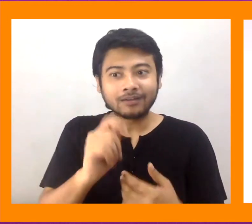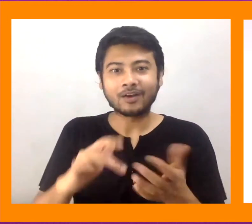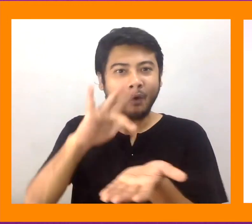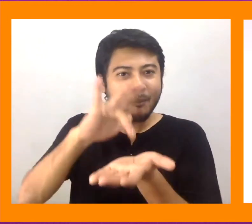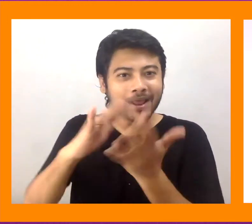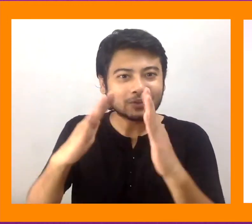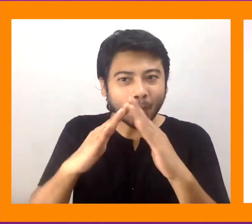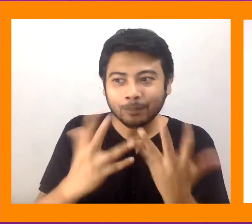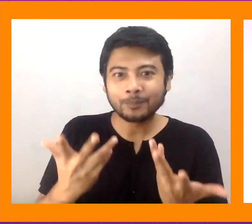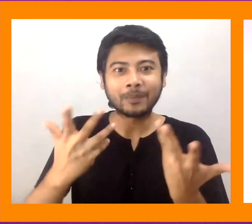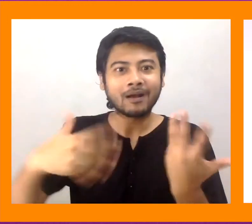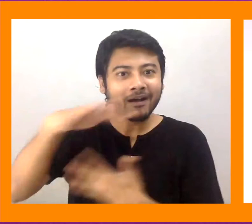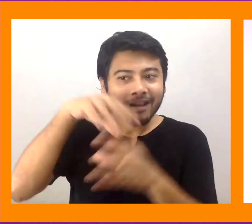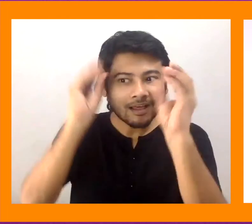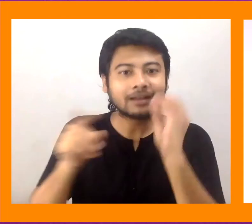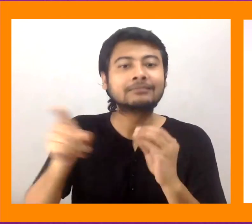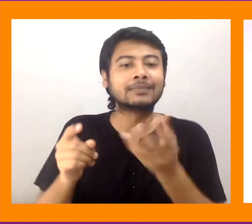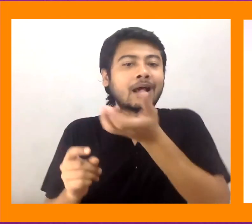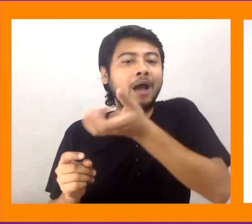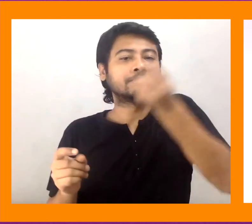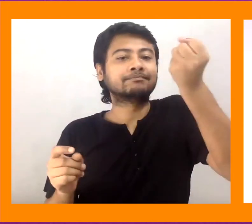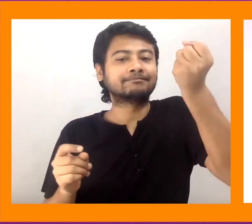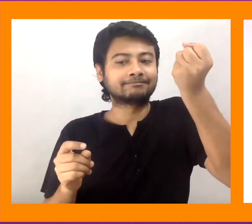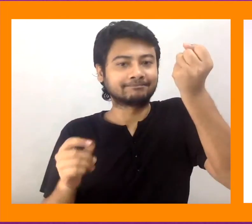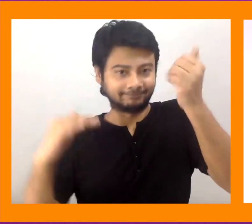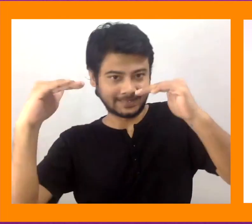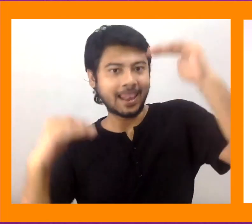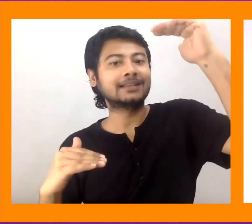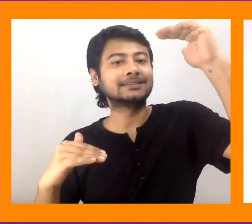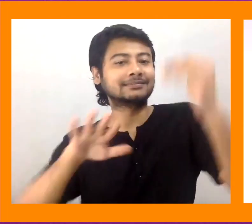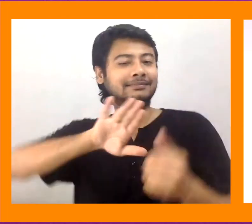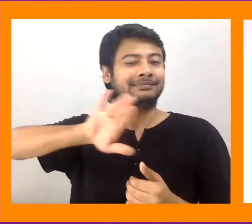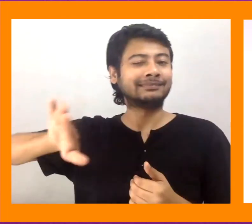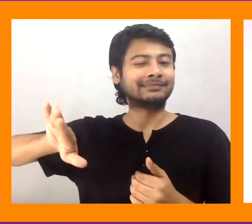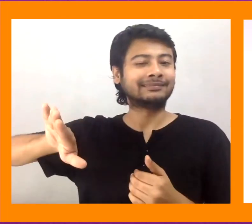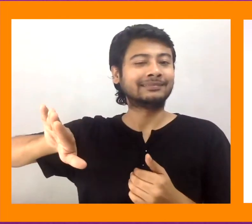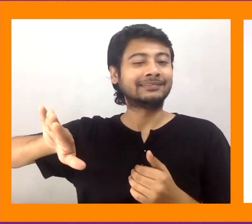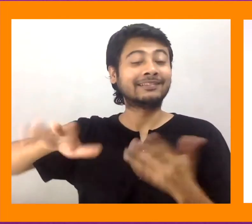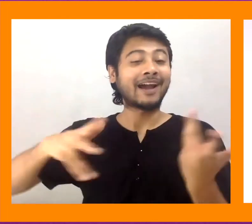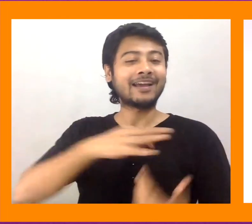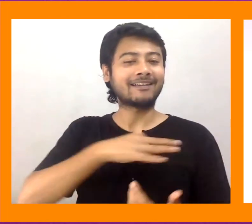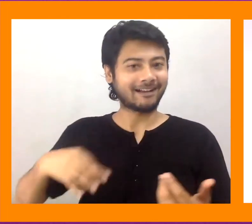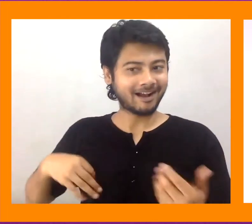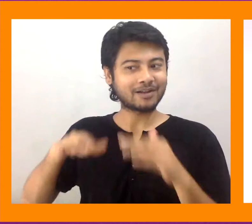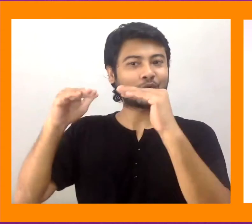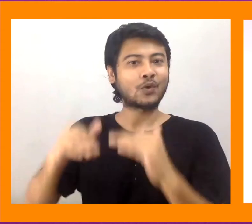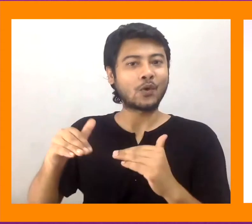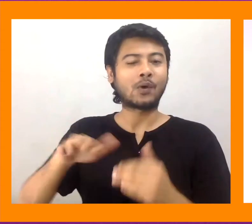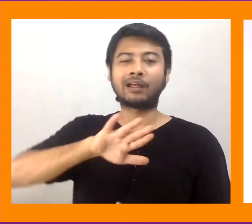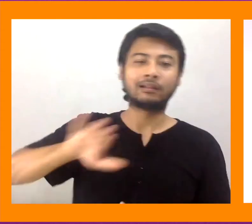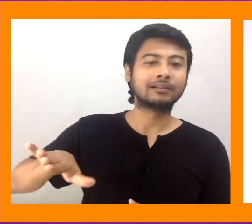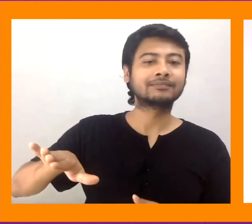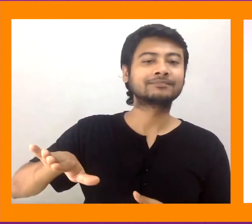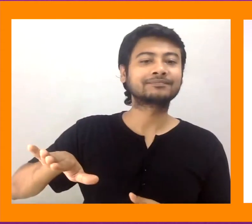who are definitely and deliberately deprived of basic facilities just because of where